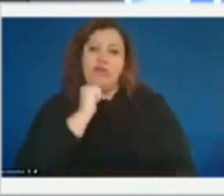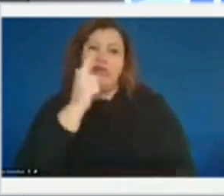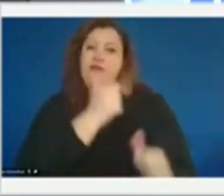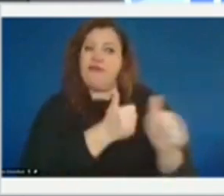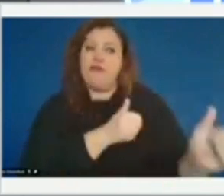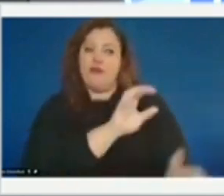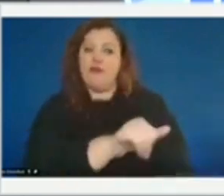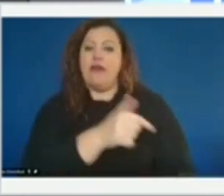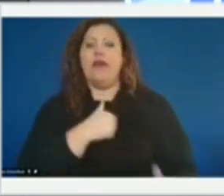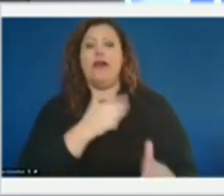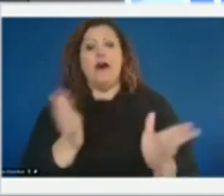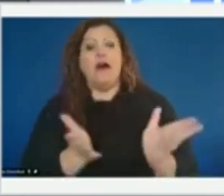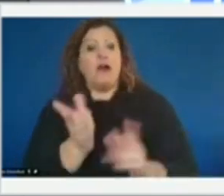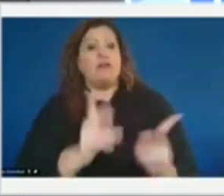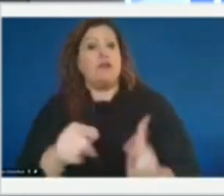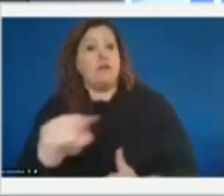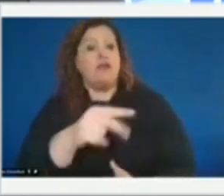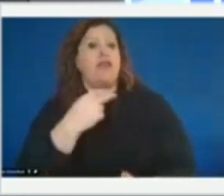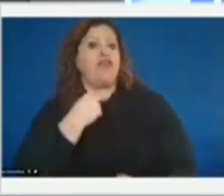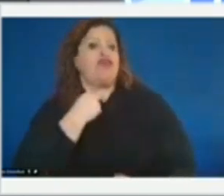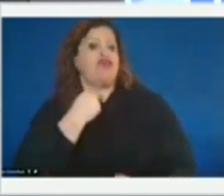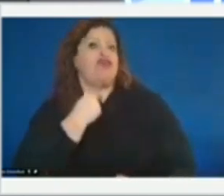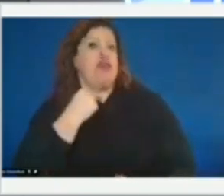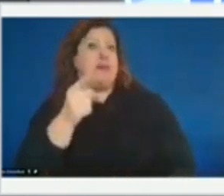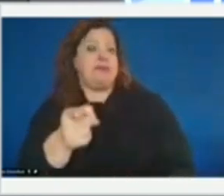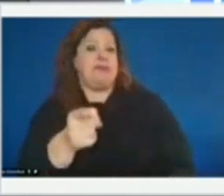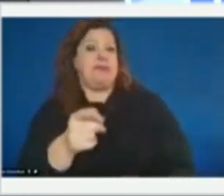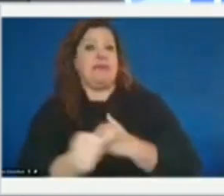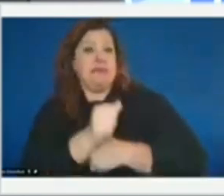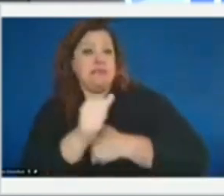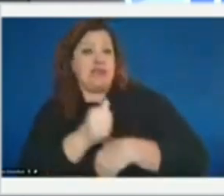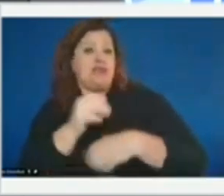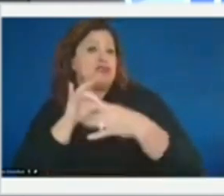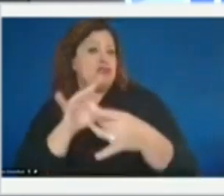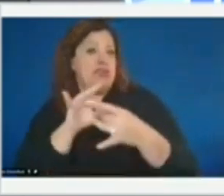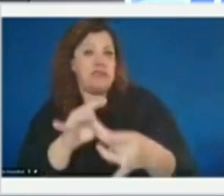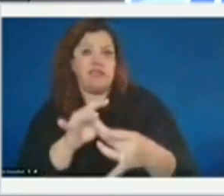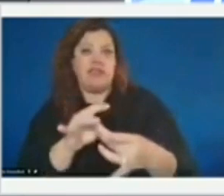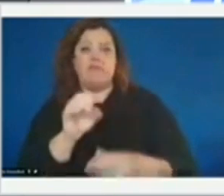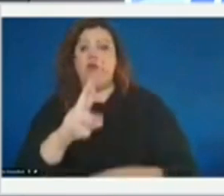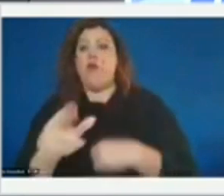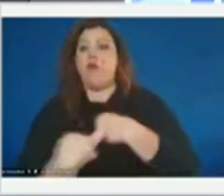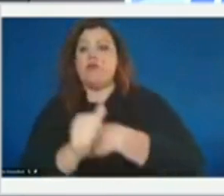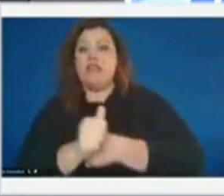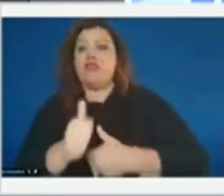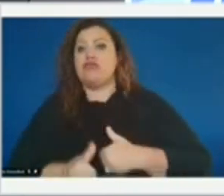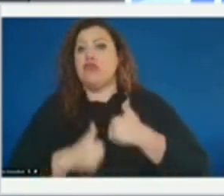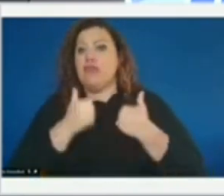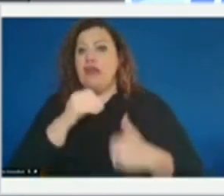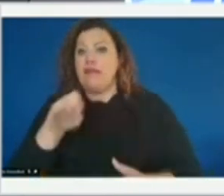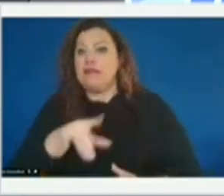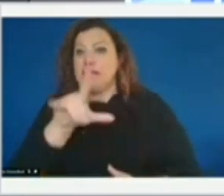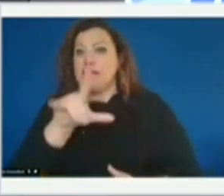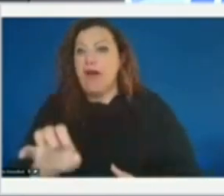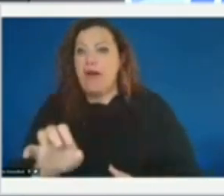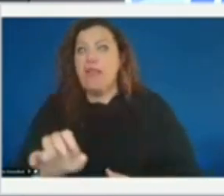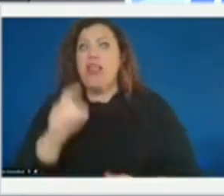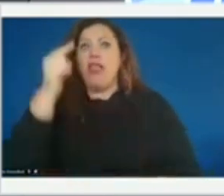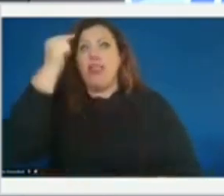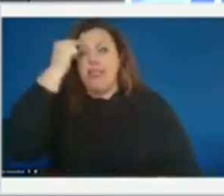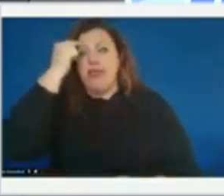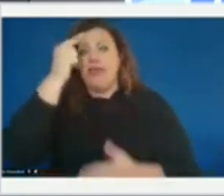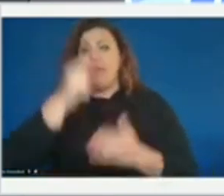urge people who are trapped in dangerous relationships or in a dangerous lifestyle to think about what I just